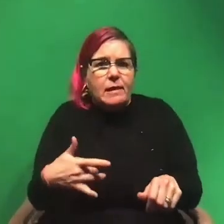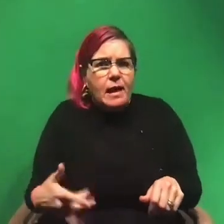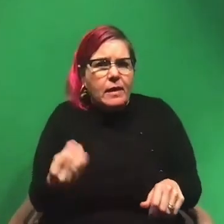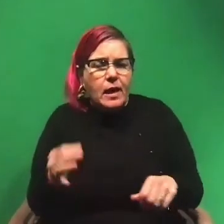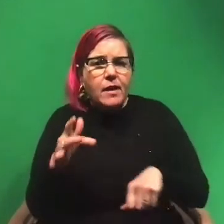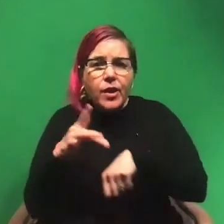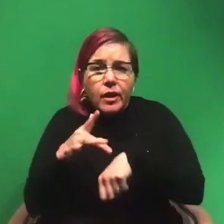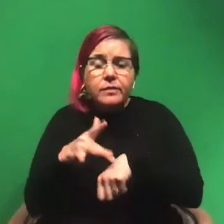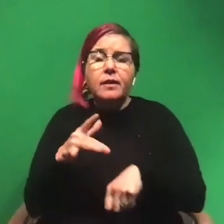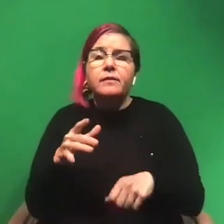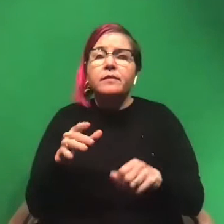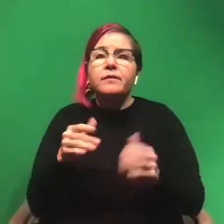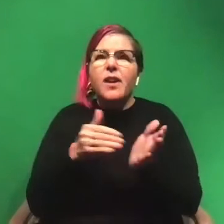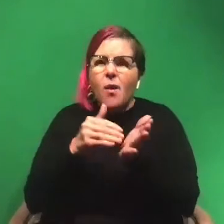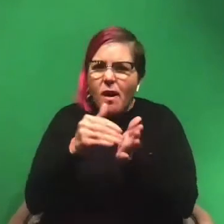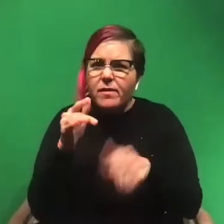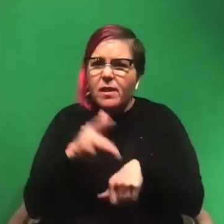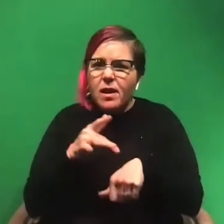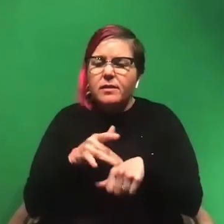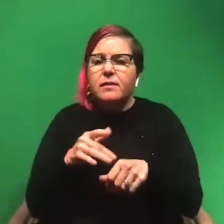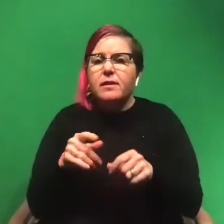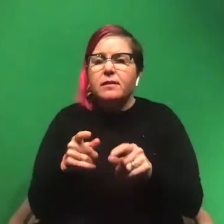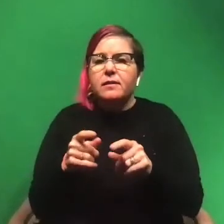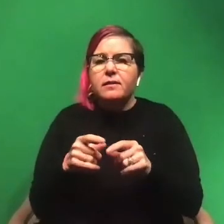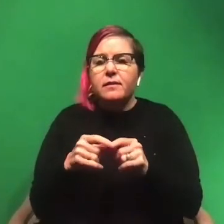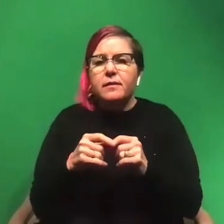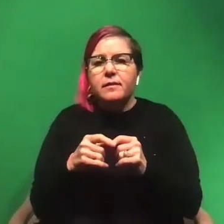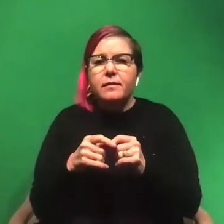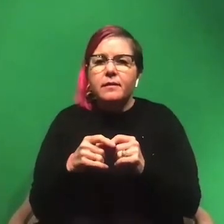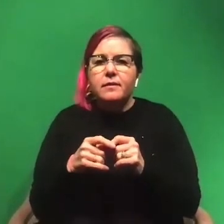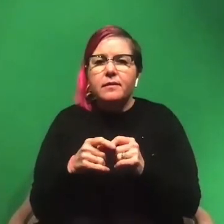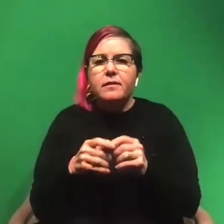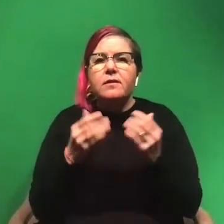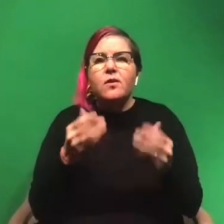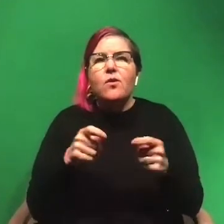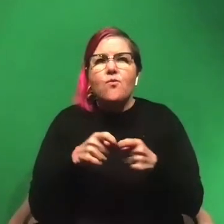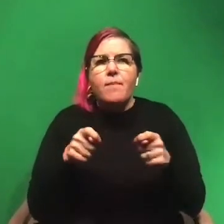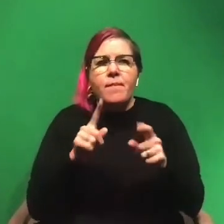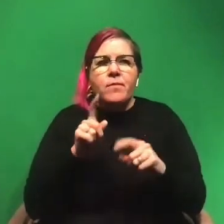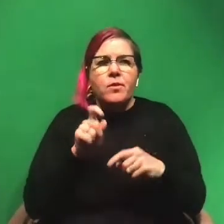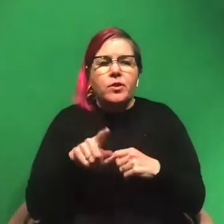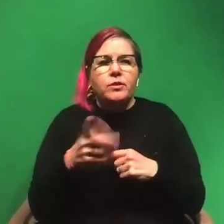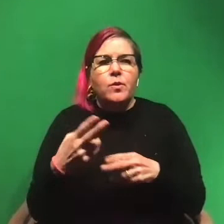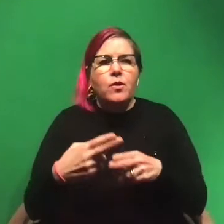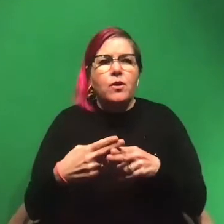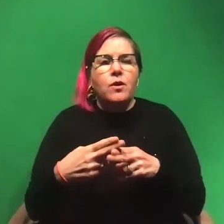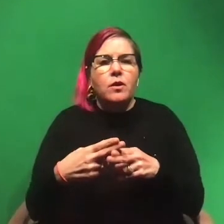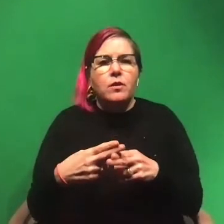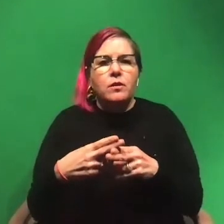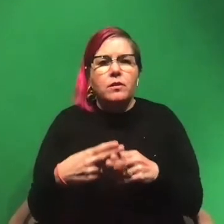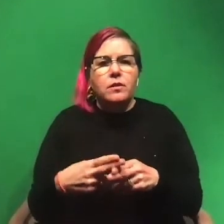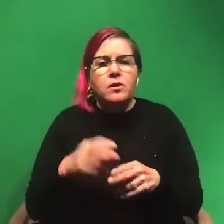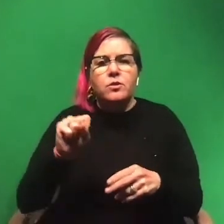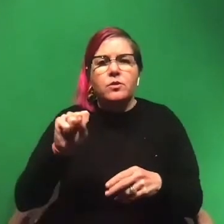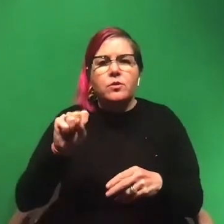and it's what sort of, to end the question, is sort of what we call the Swiss cheese